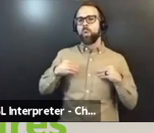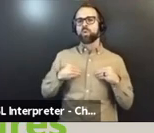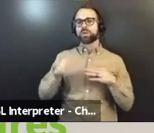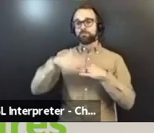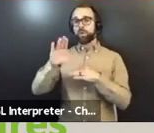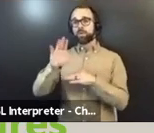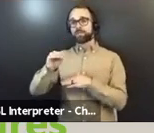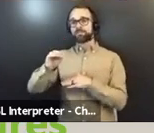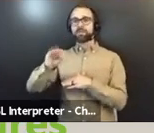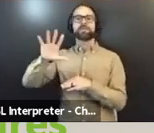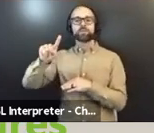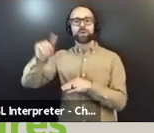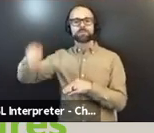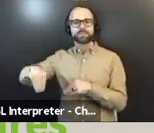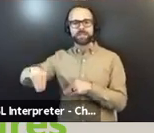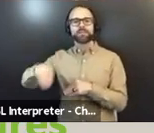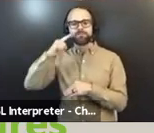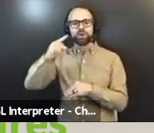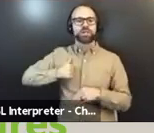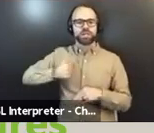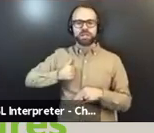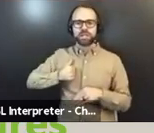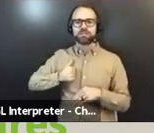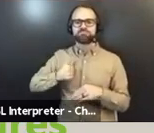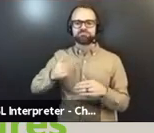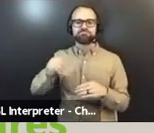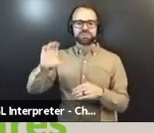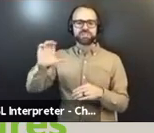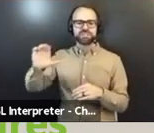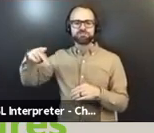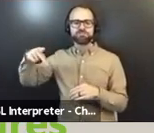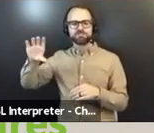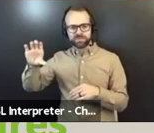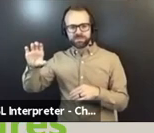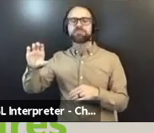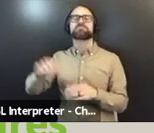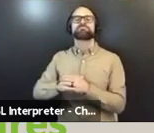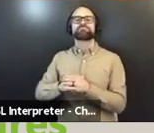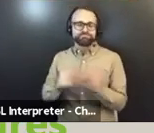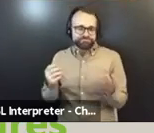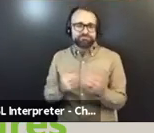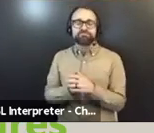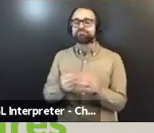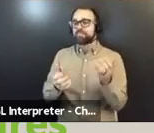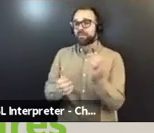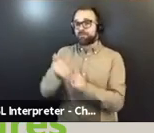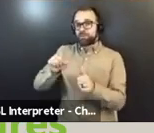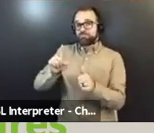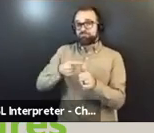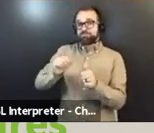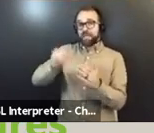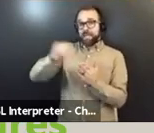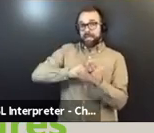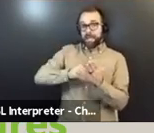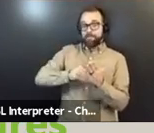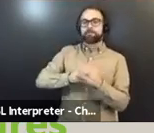Canadian or a permanent resident. So what do you get back? So why is this program important? The first one is, I mentioned what you can claim. So